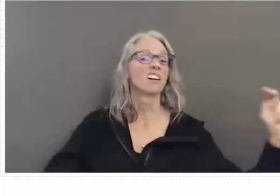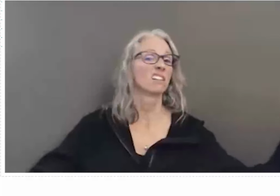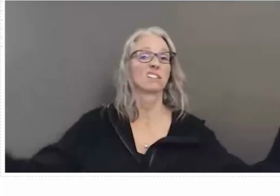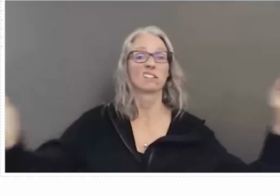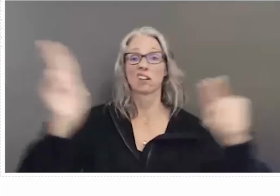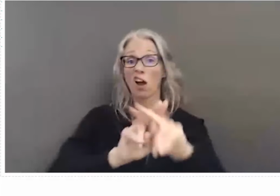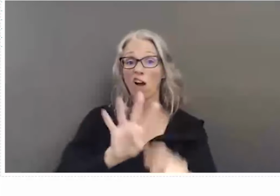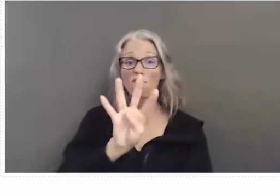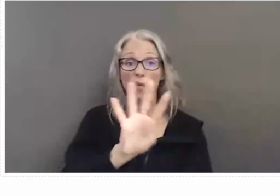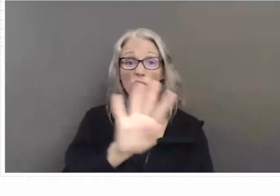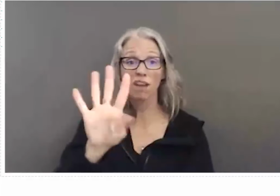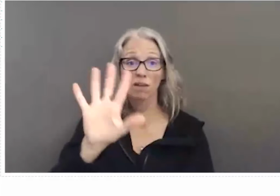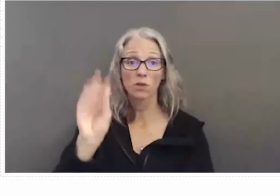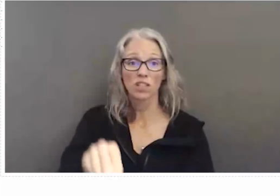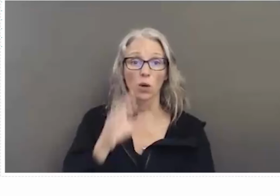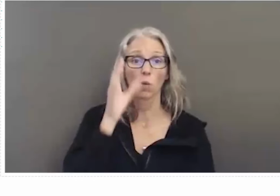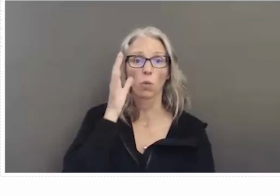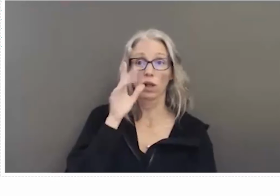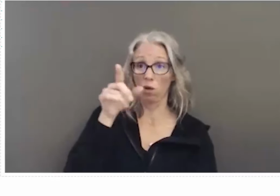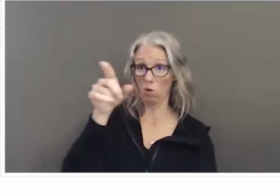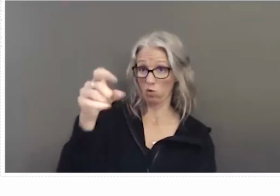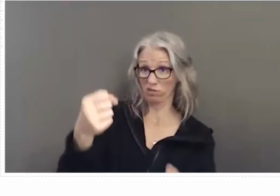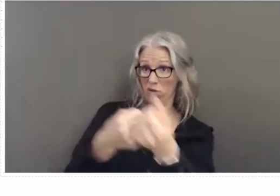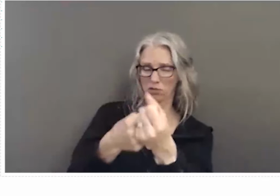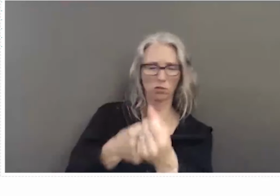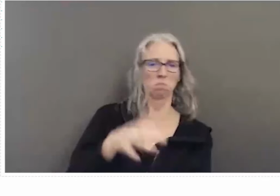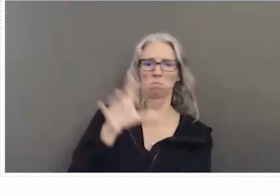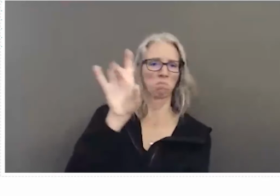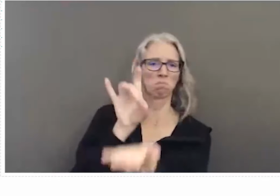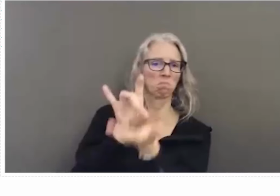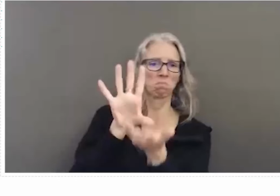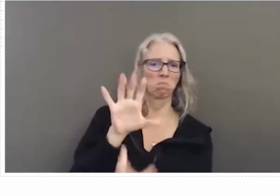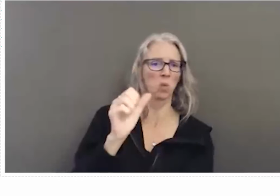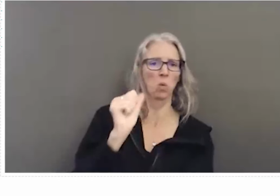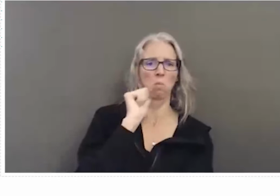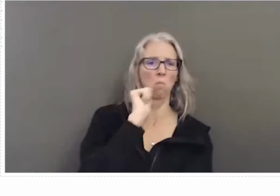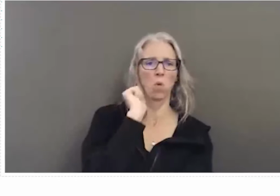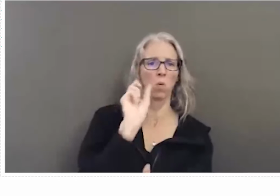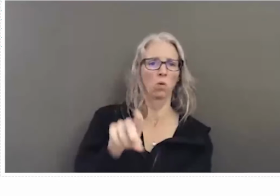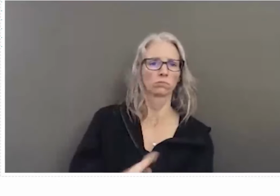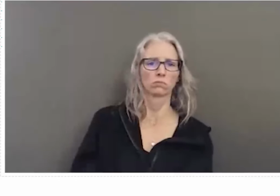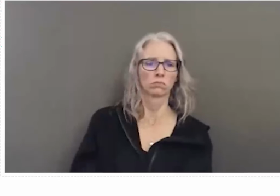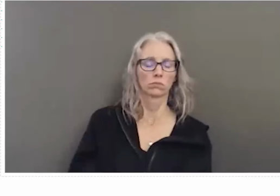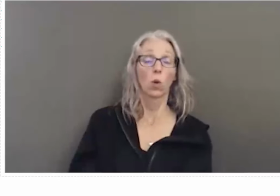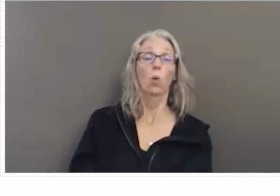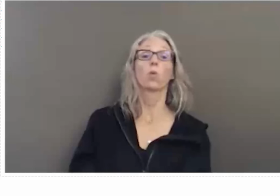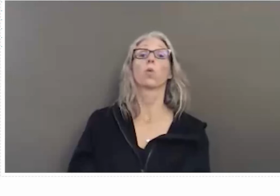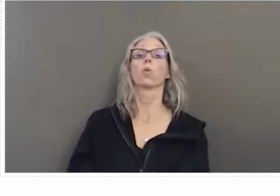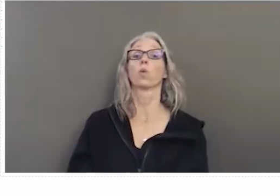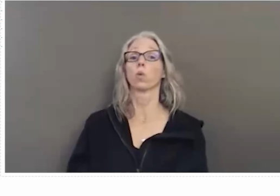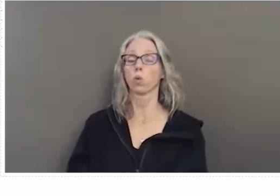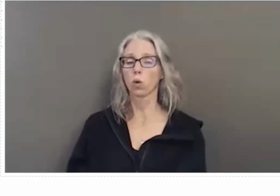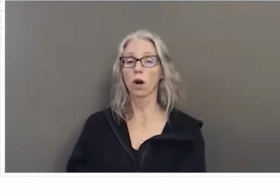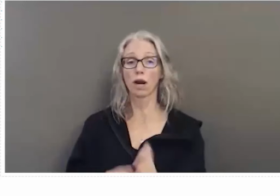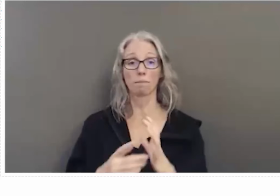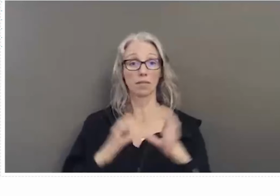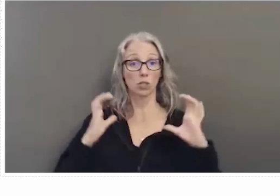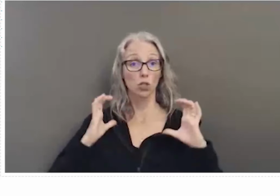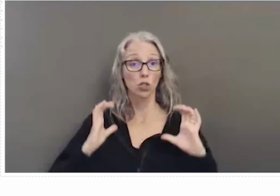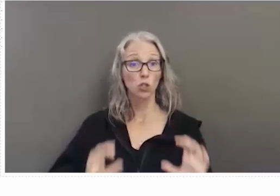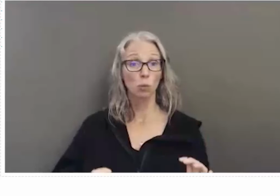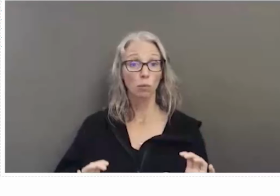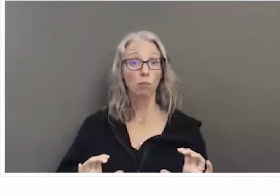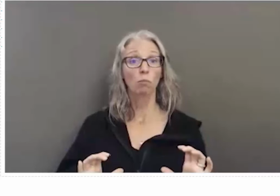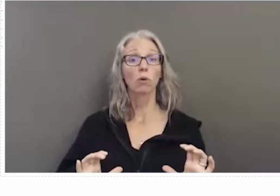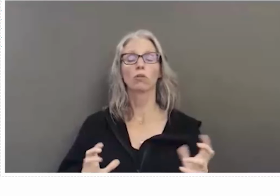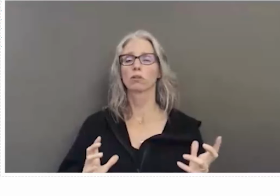year. And so depending on the study that you look, I think that we can all agree for the fact that as consumers and people, it's more and more important for us. And